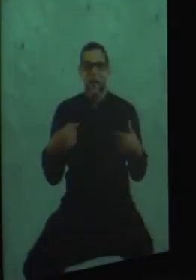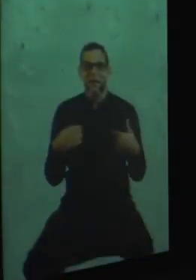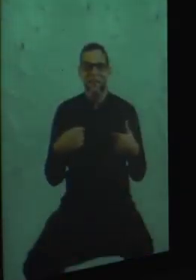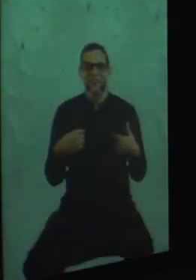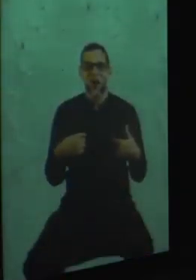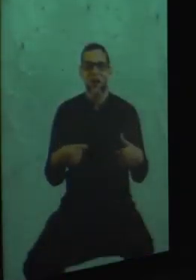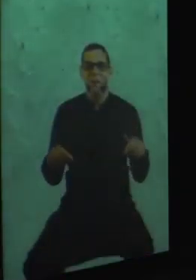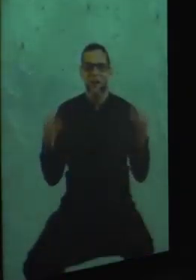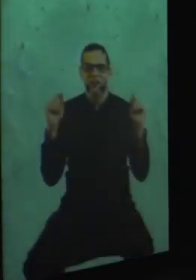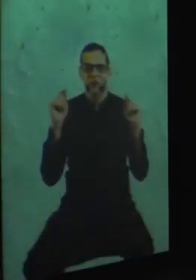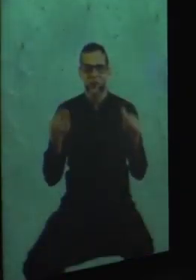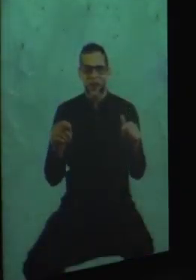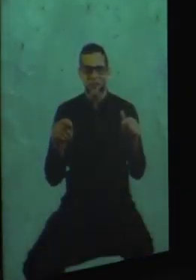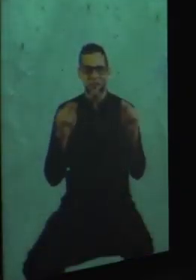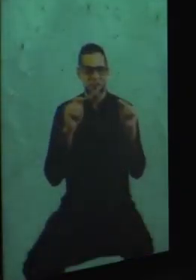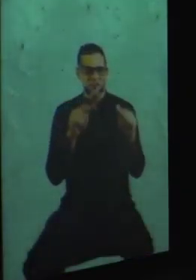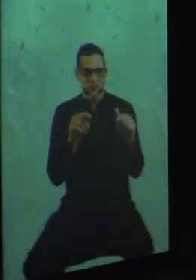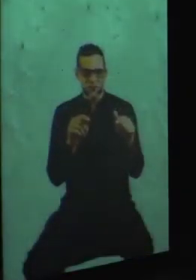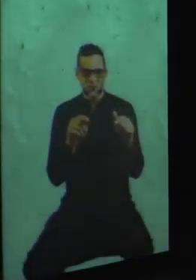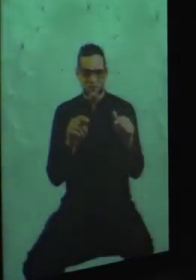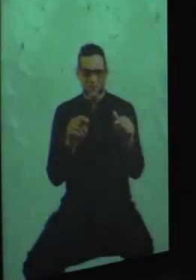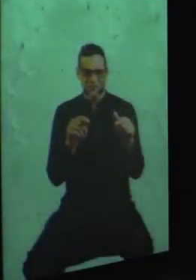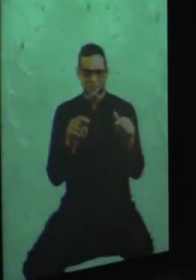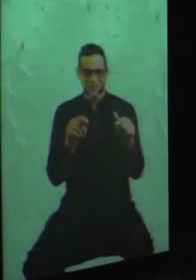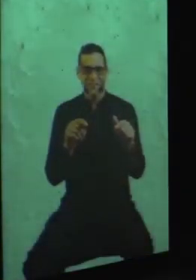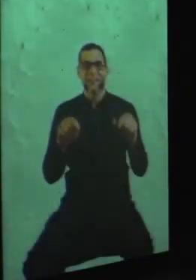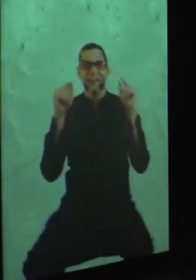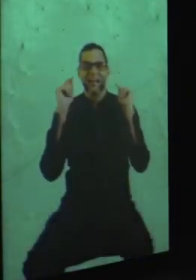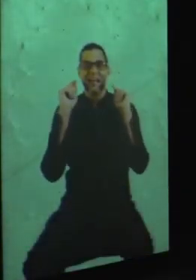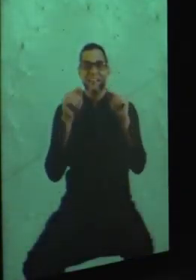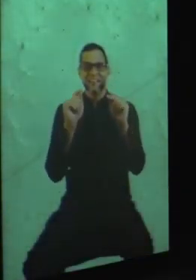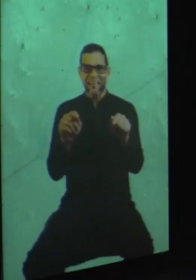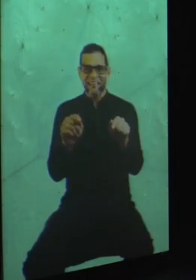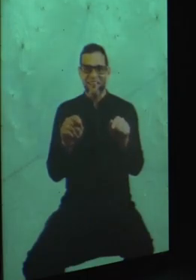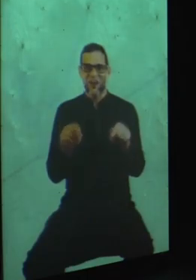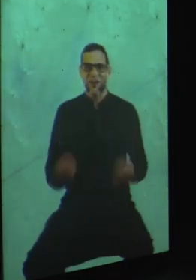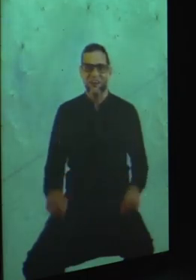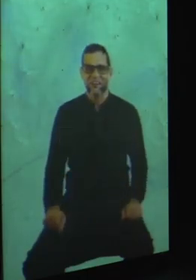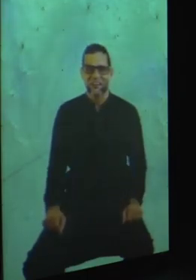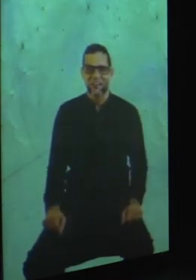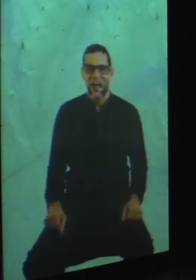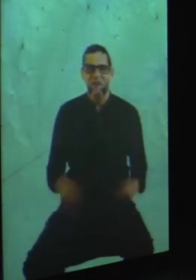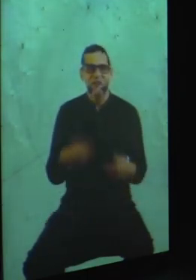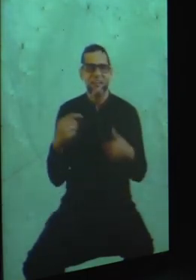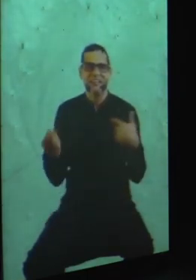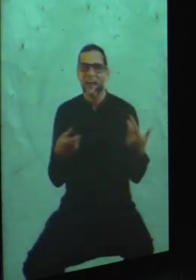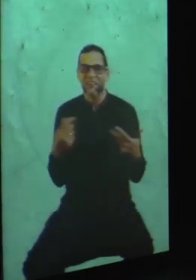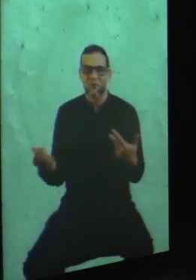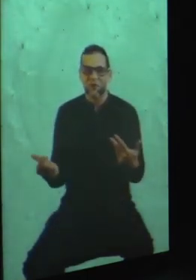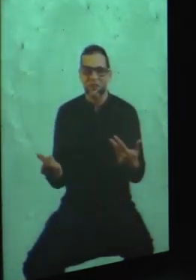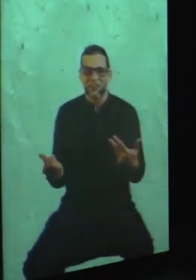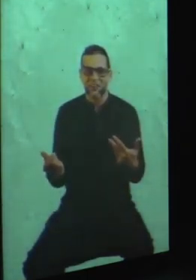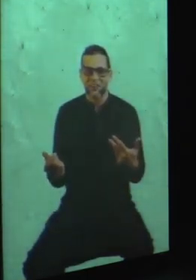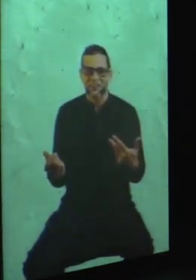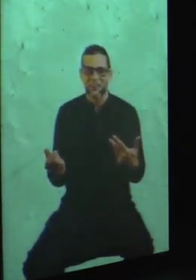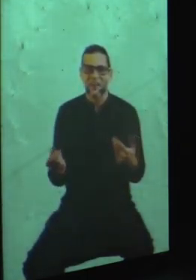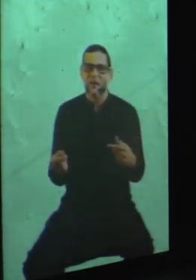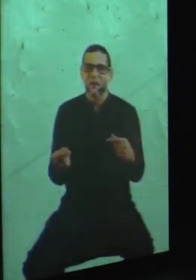I made a song about the creation of the universe. It's a kid's song. I've written a lot of them over the